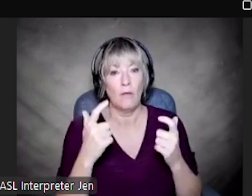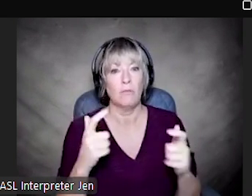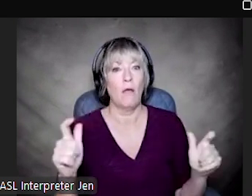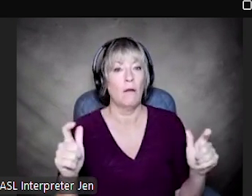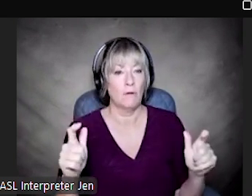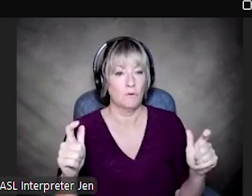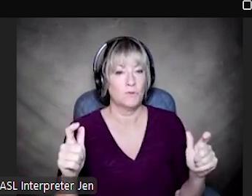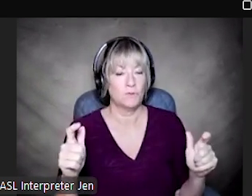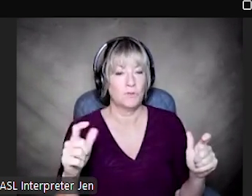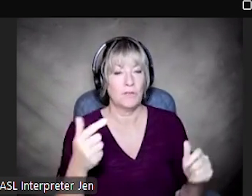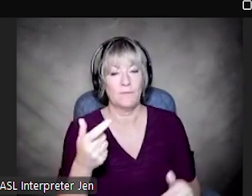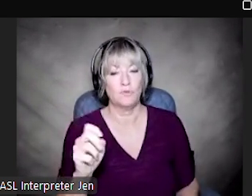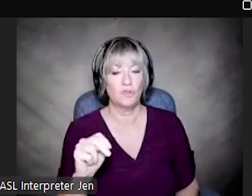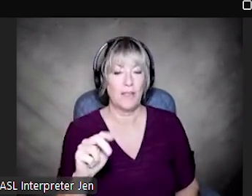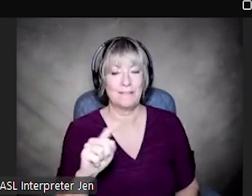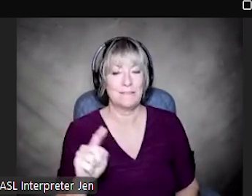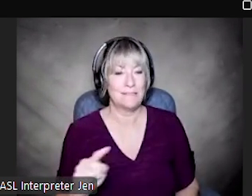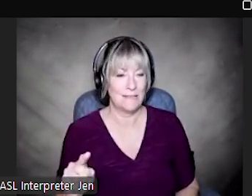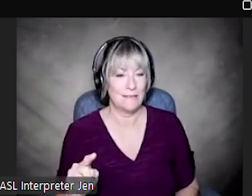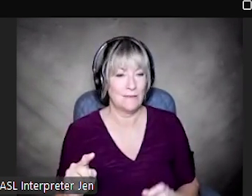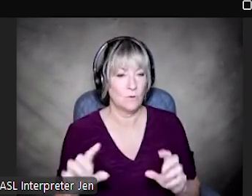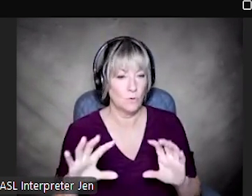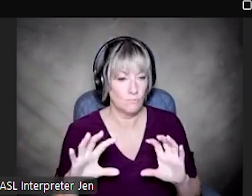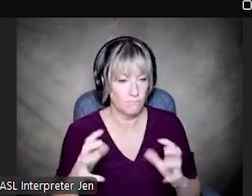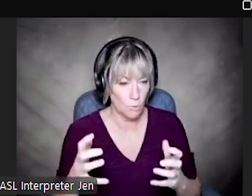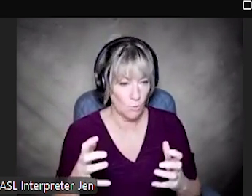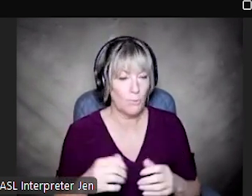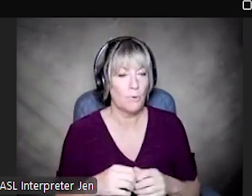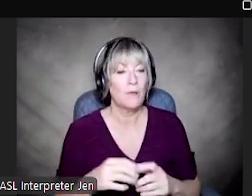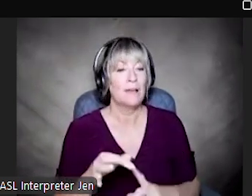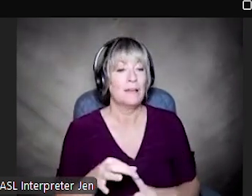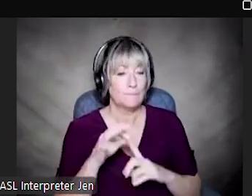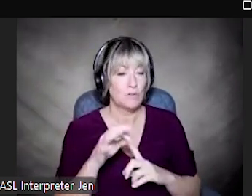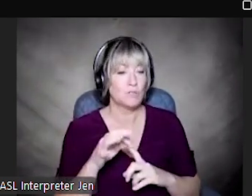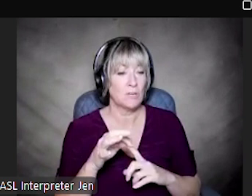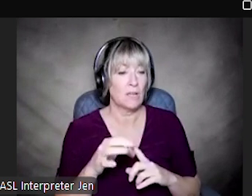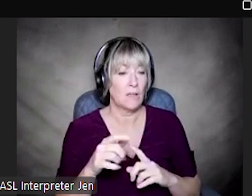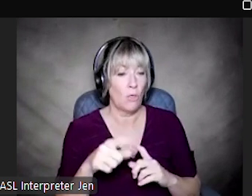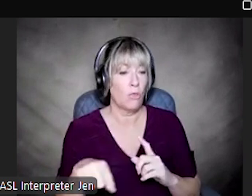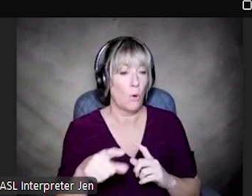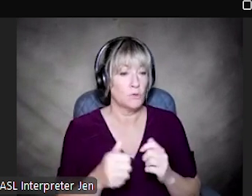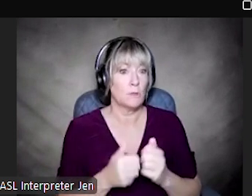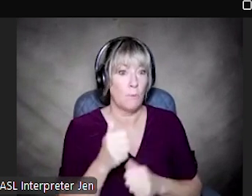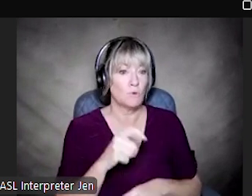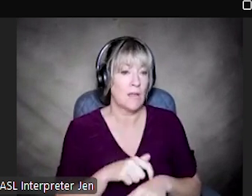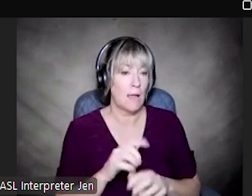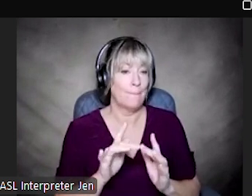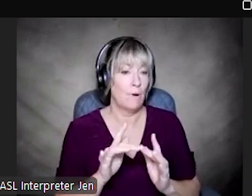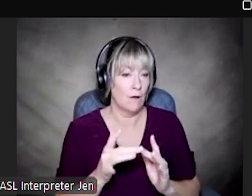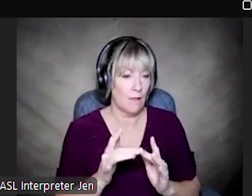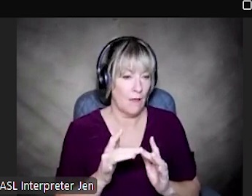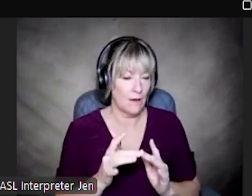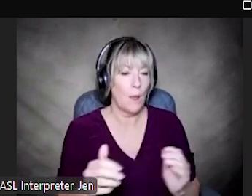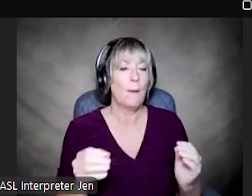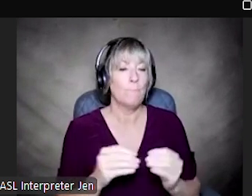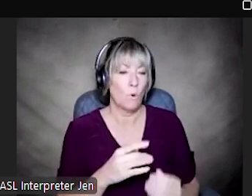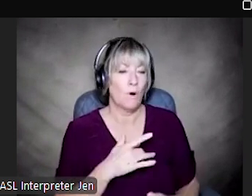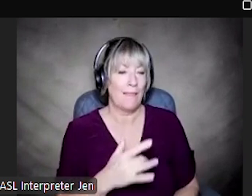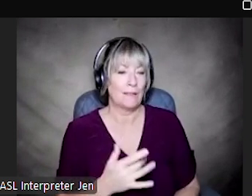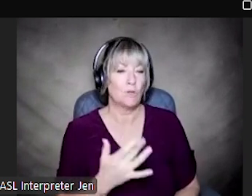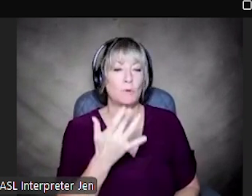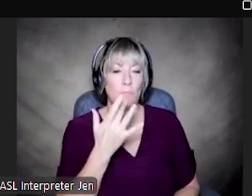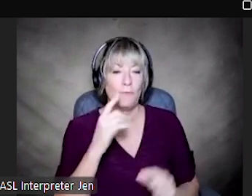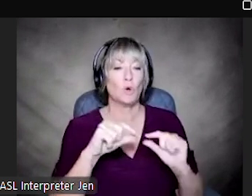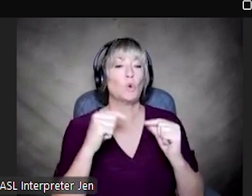share of Gen Z audiences, that especially the ones that spend the most time online, they are likely to prefer